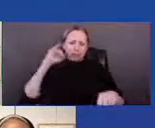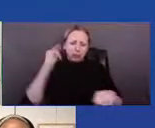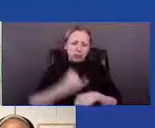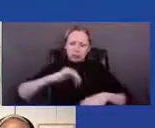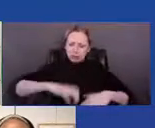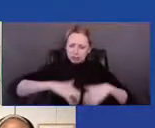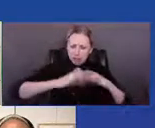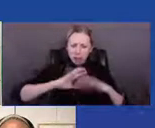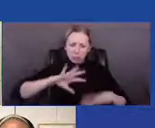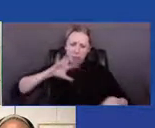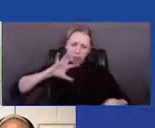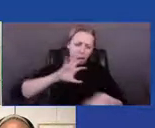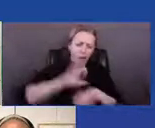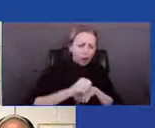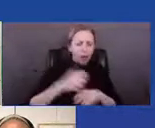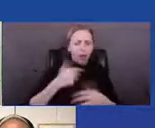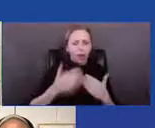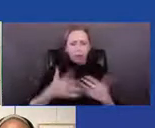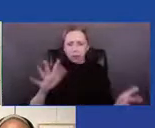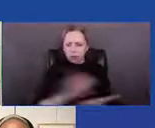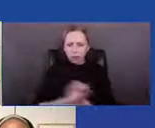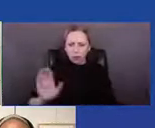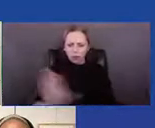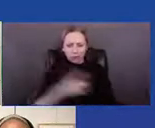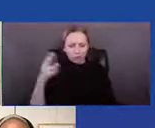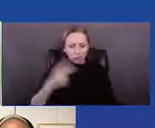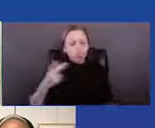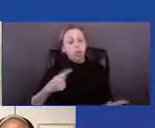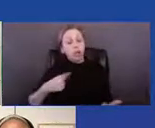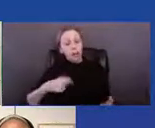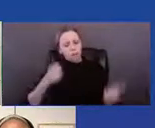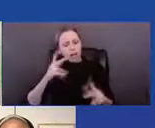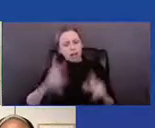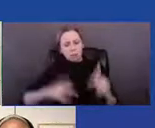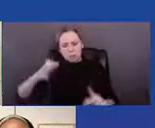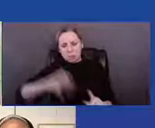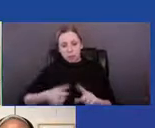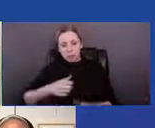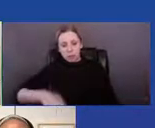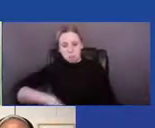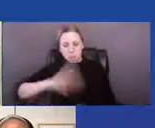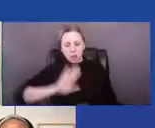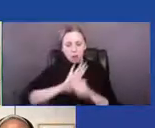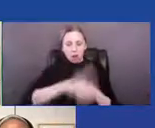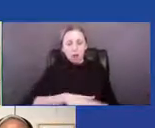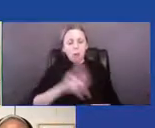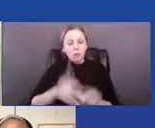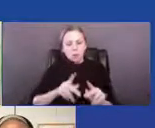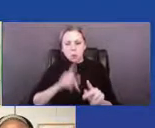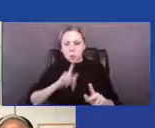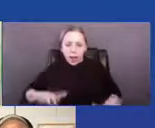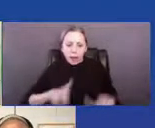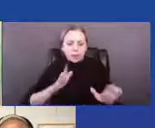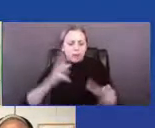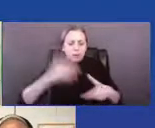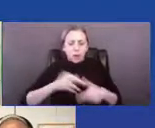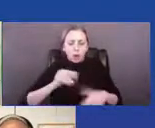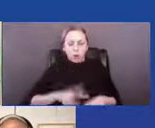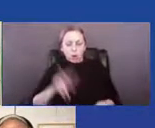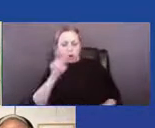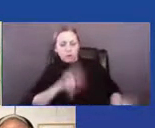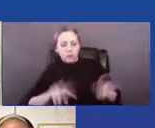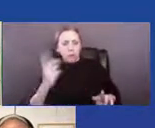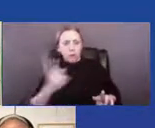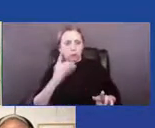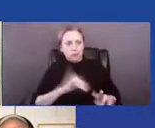witnesses, and beneficiaries of white supremacy who have either actively participated or stood by and observed